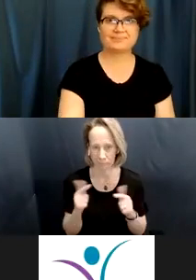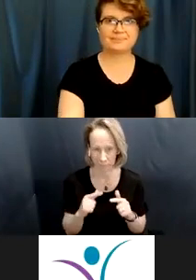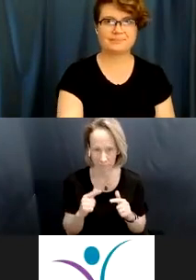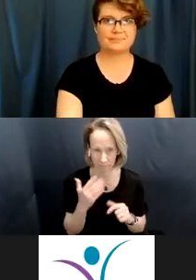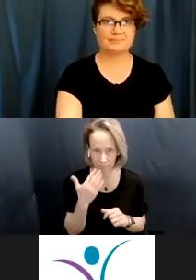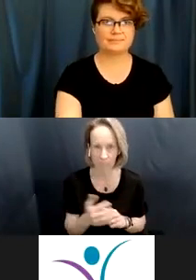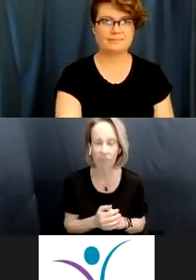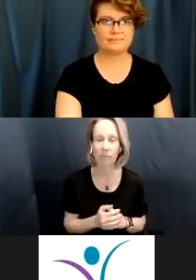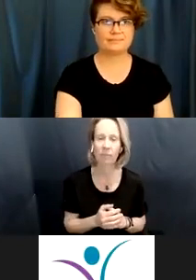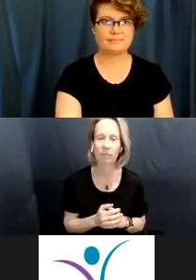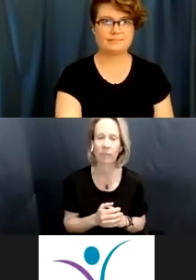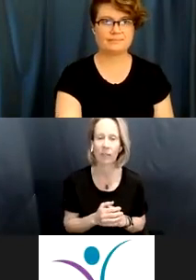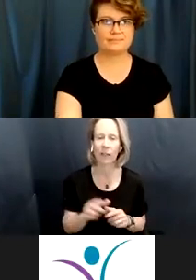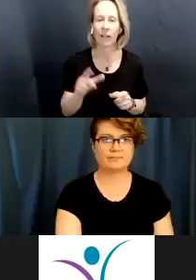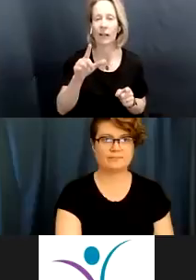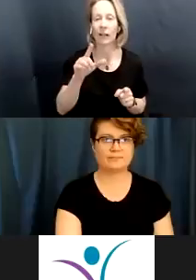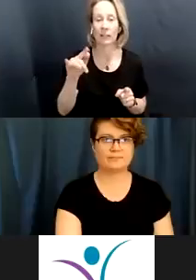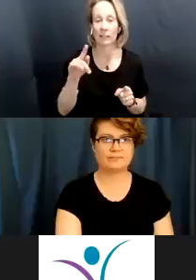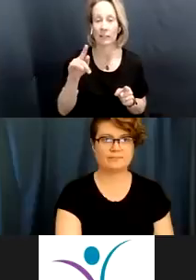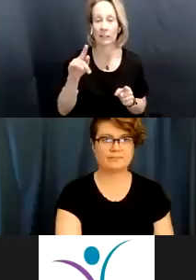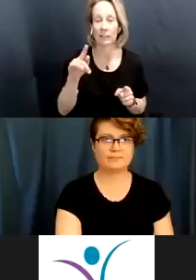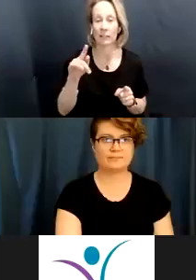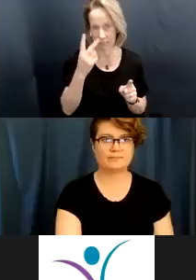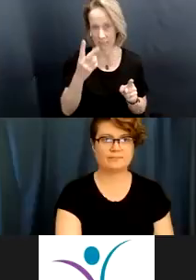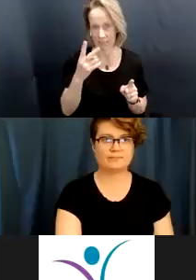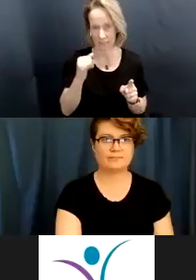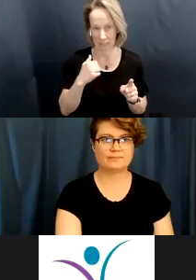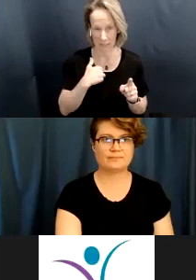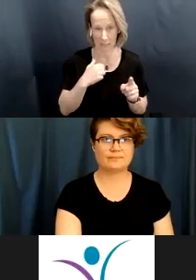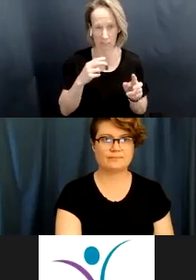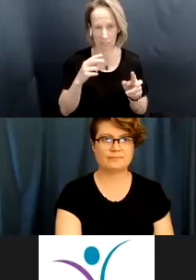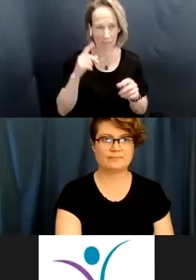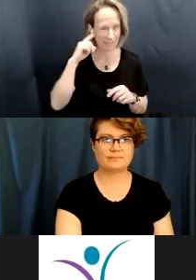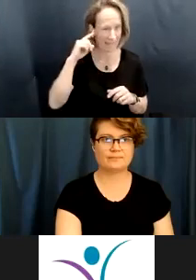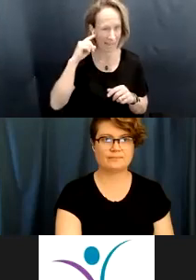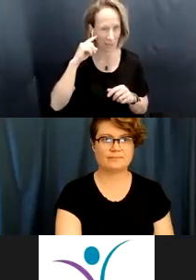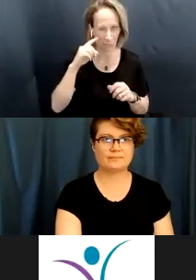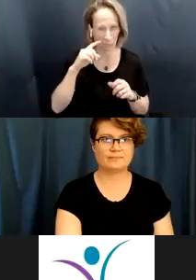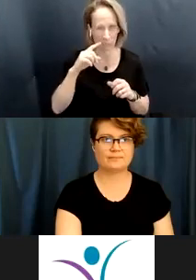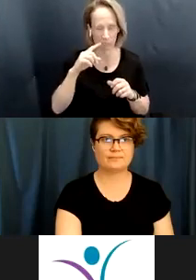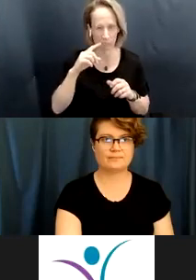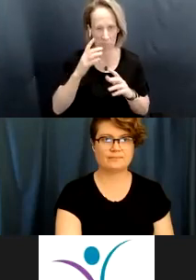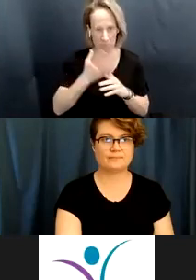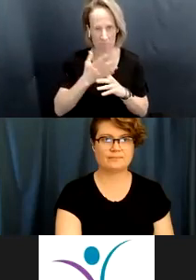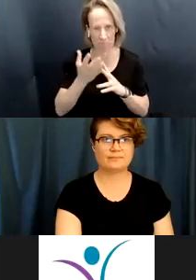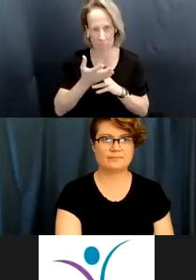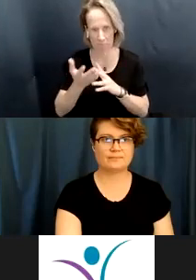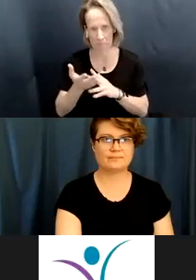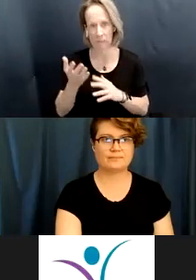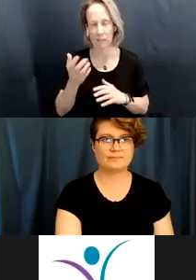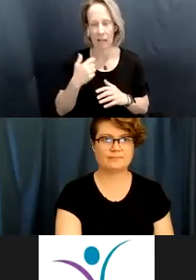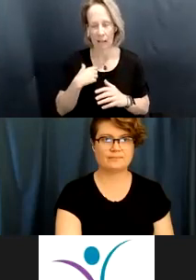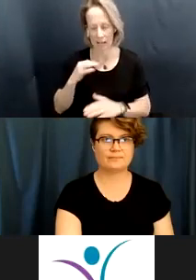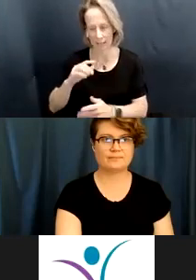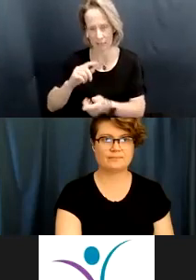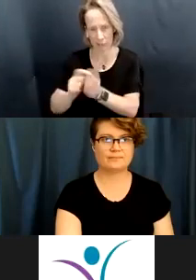I see that I'm cutting it out again. So hopefully, I set my device to priority, so hopefully that helps.